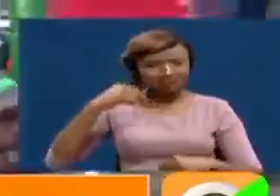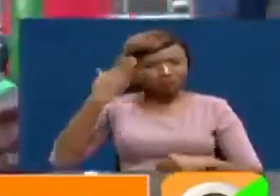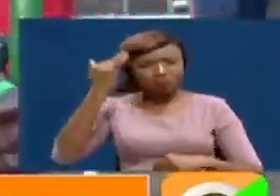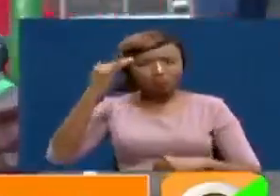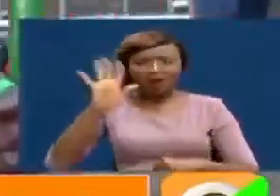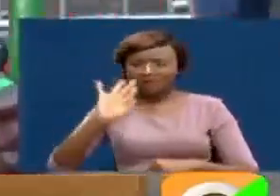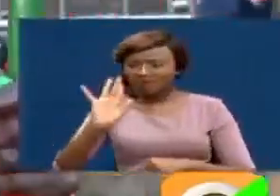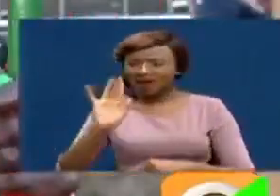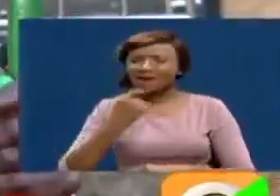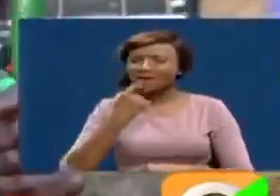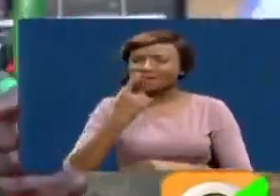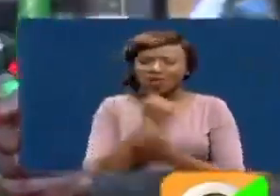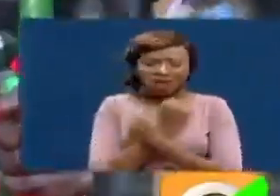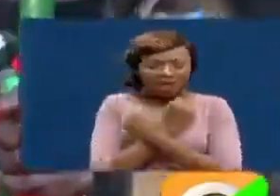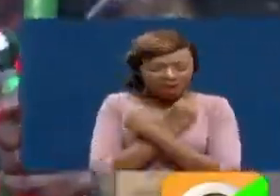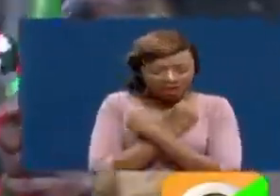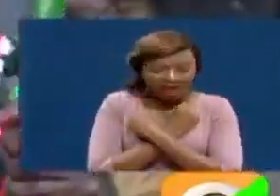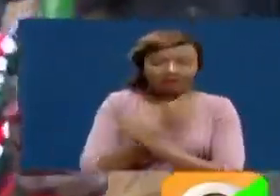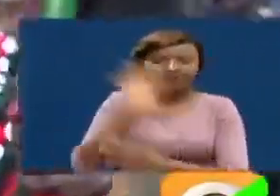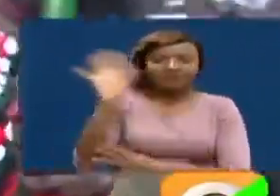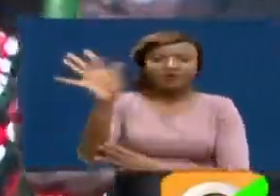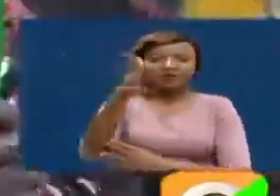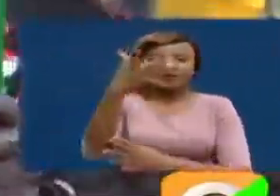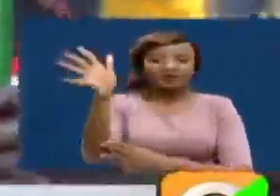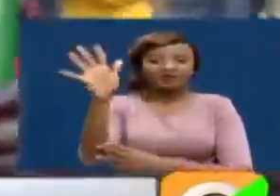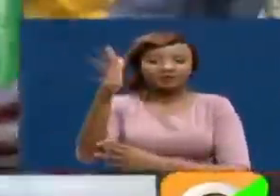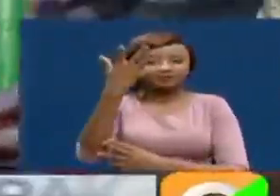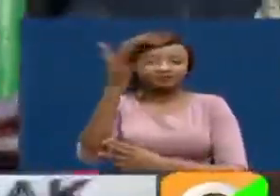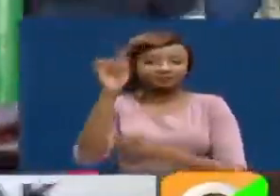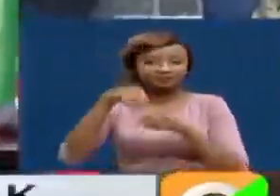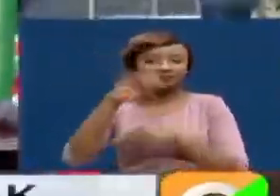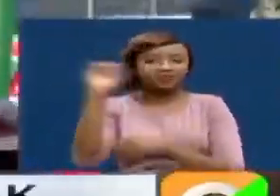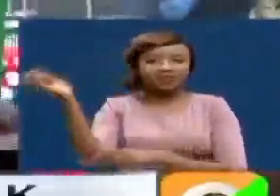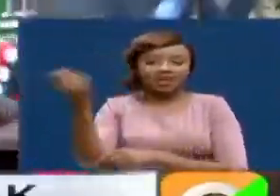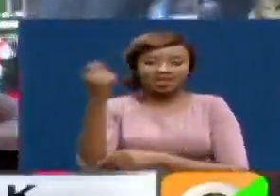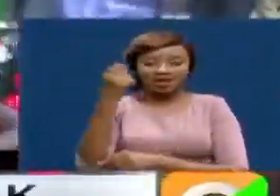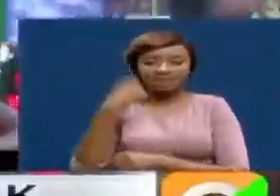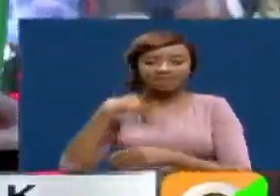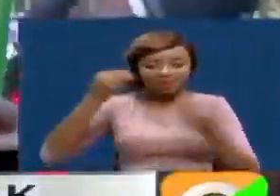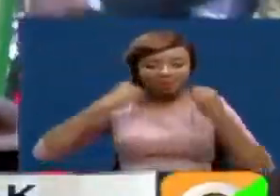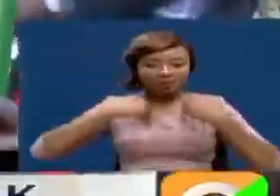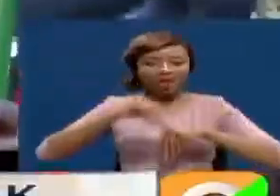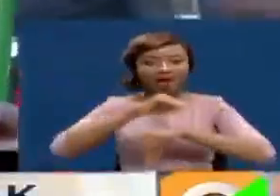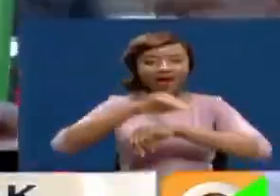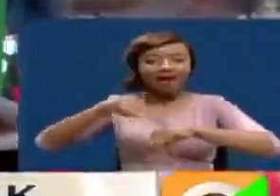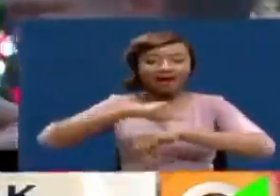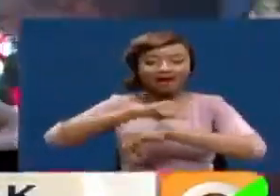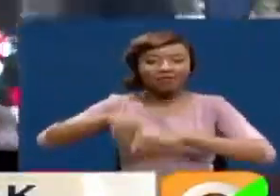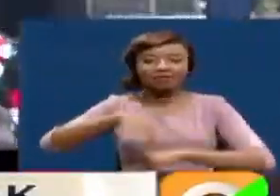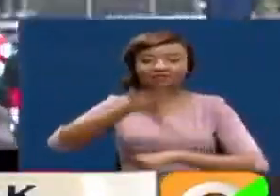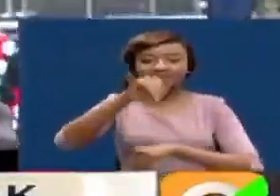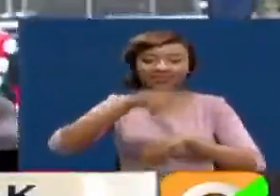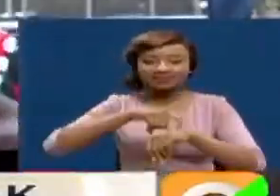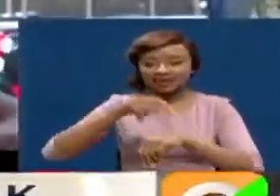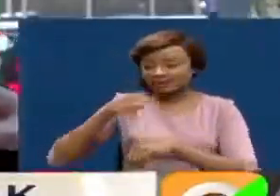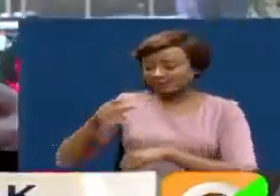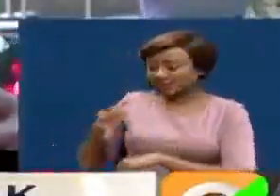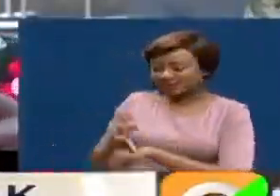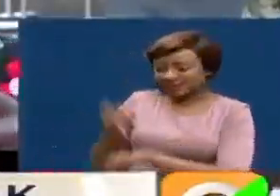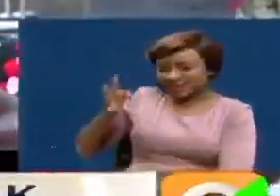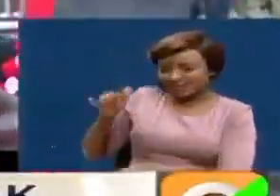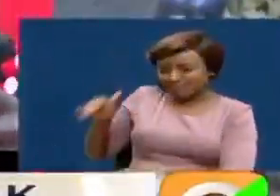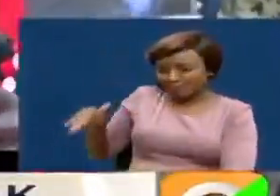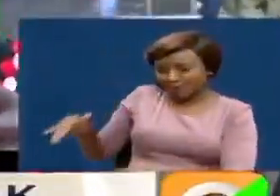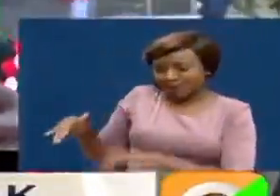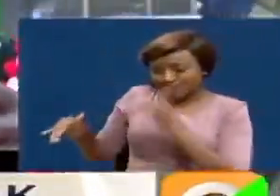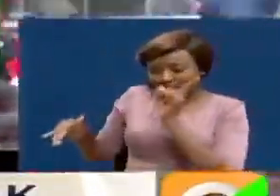anapenda heshima ya bendera ya Kenya. Ilinichukua masaa matatu. Kuanzia saa 9. Nilikuwa